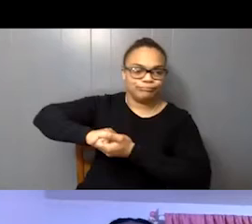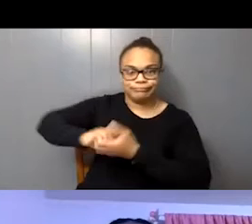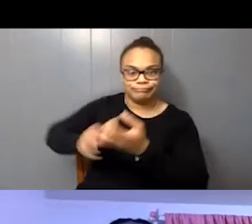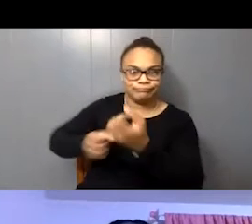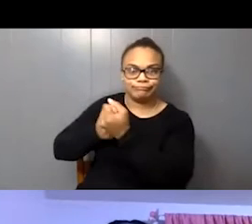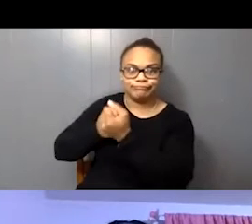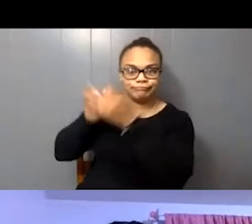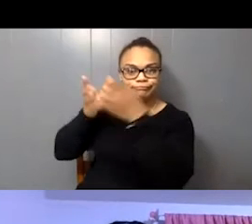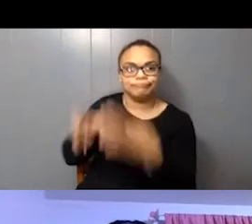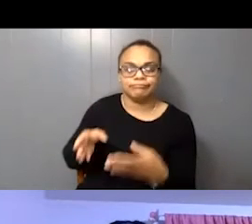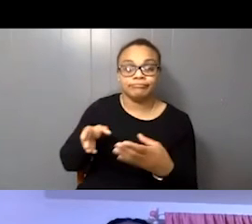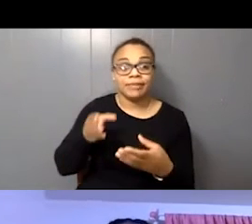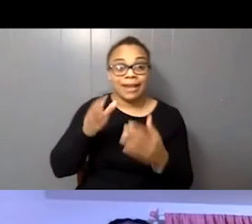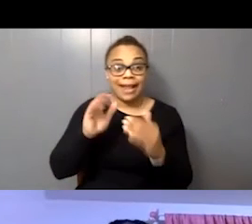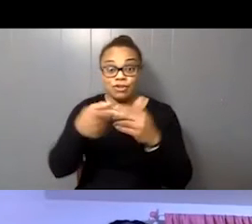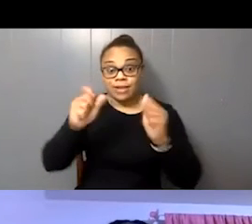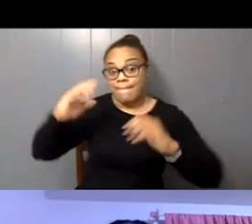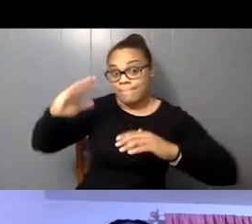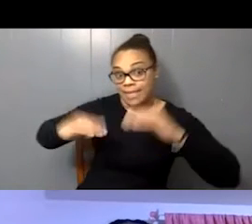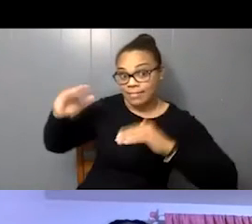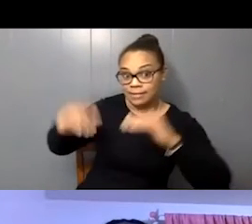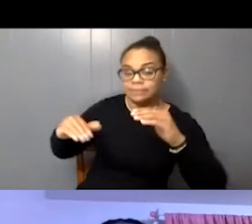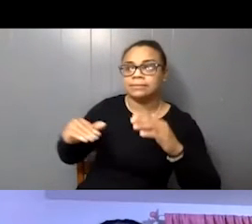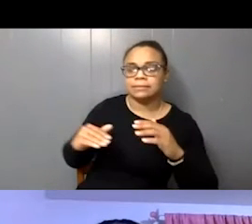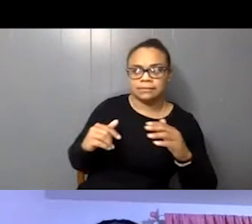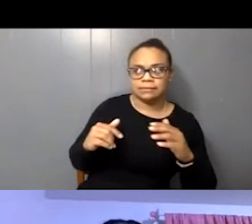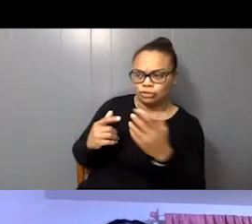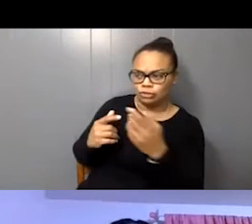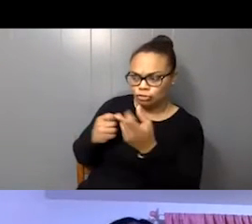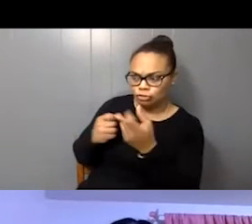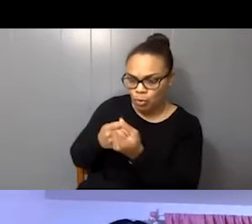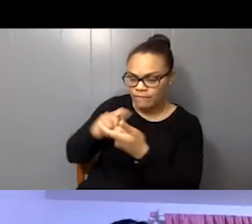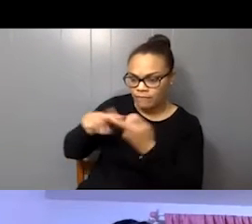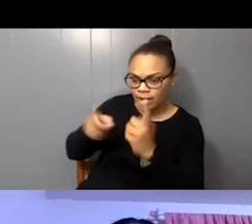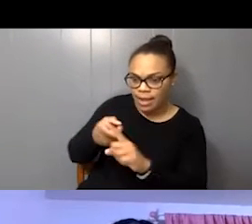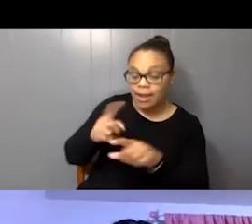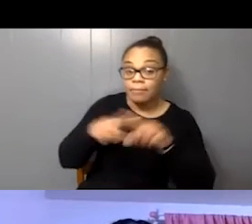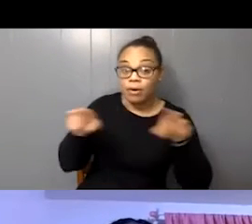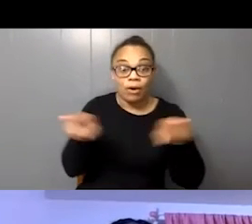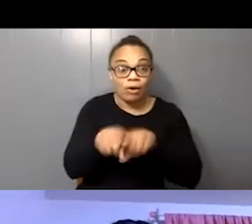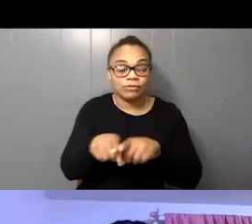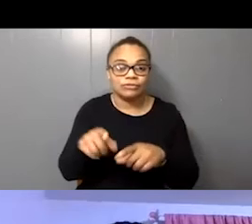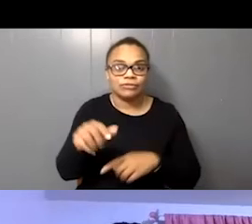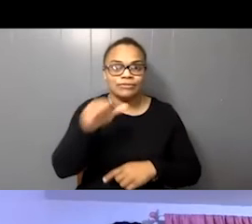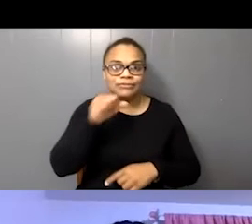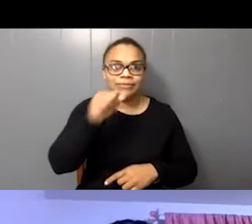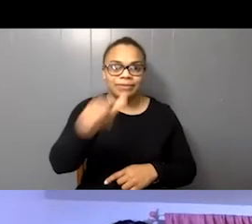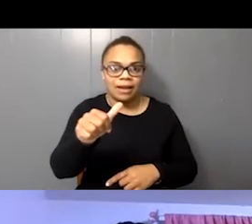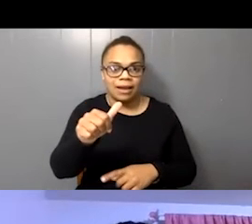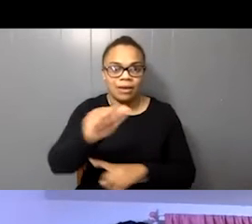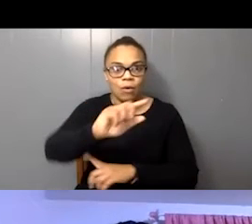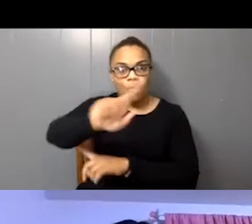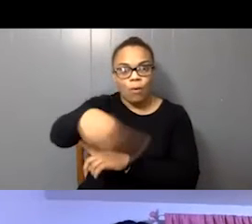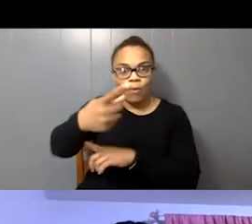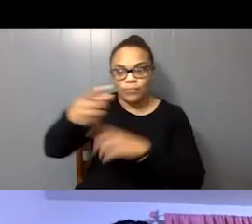friend and also not making that friend's identity or sexuality or anything like that the focus